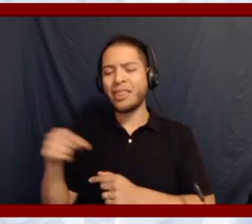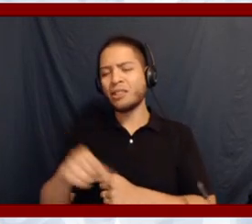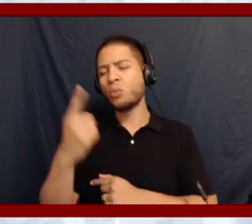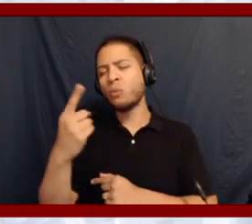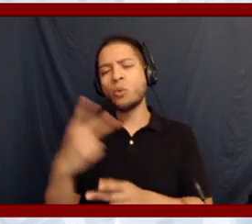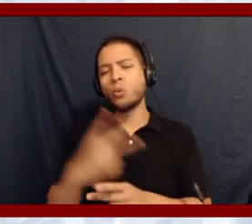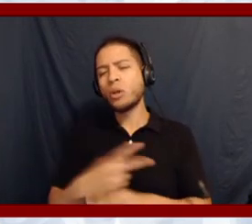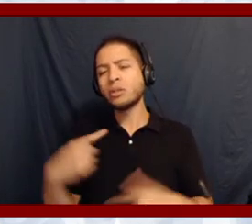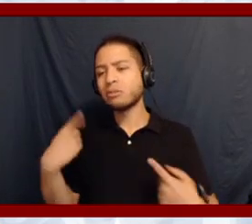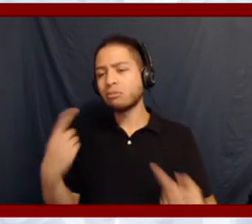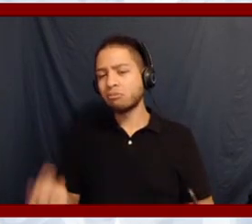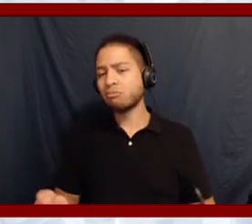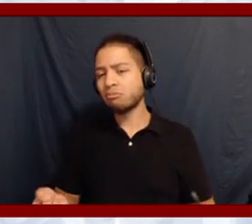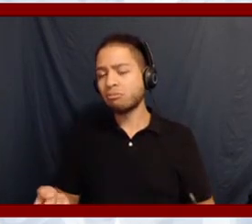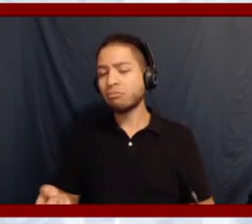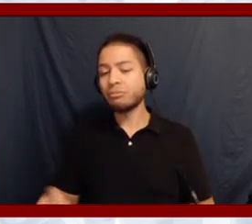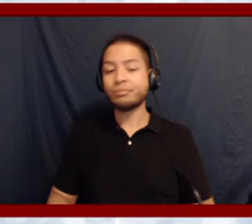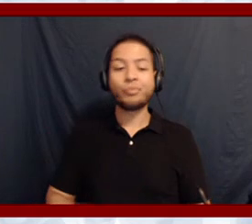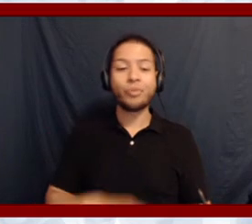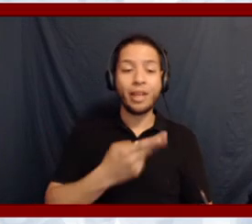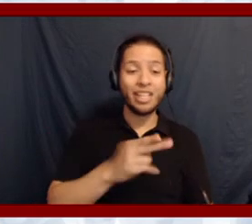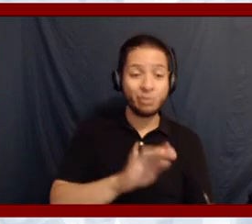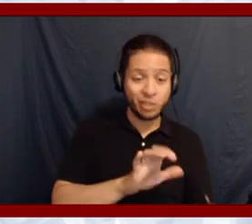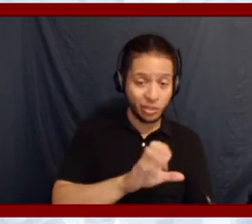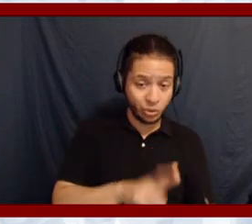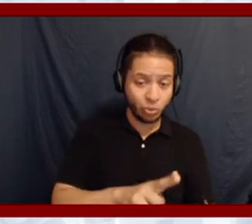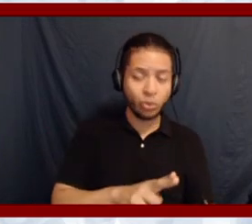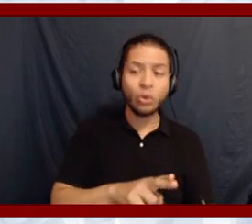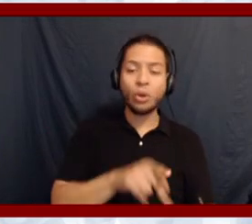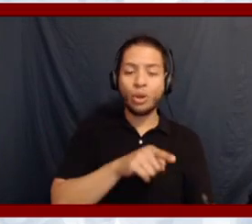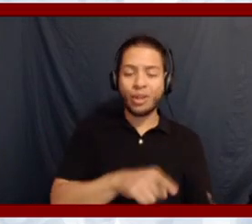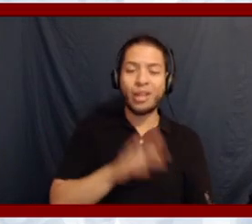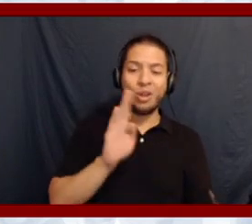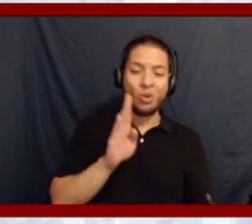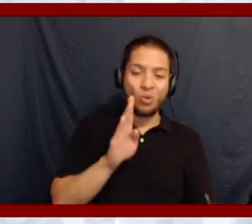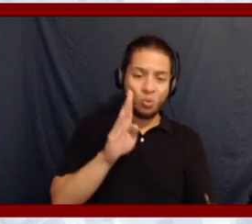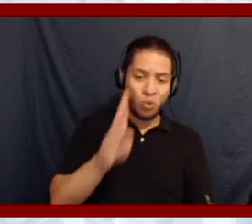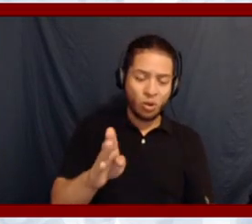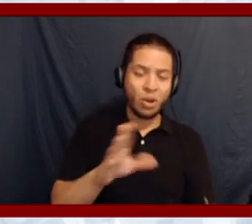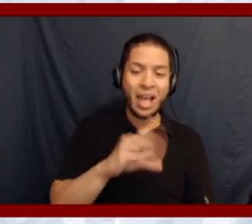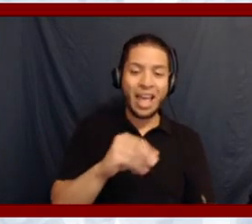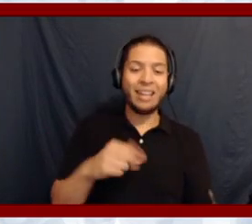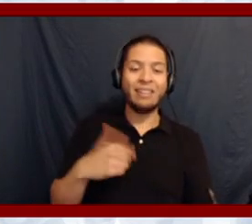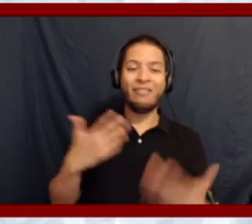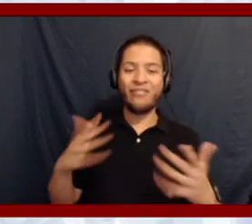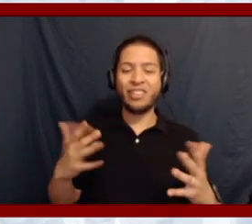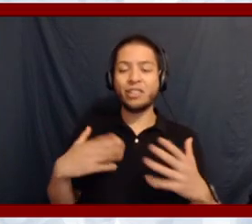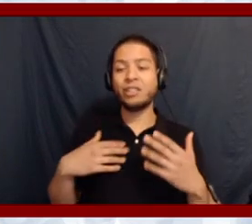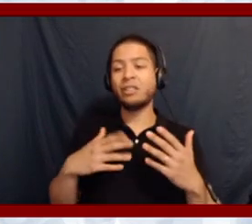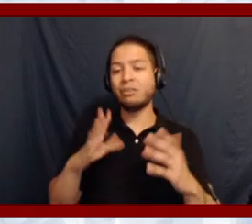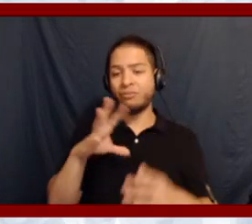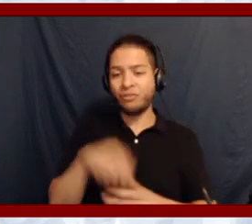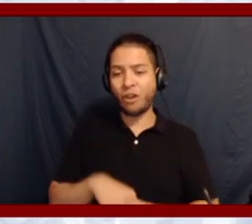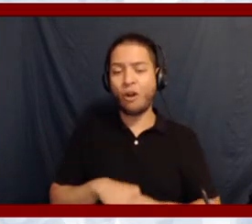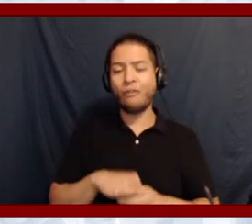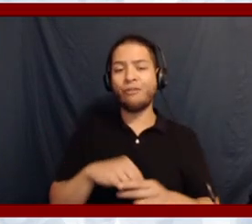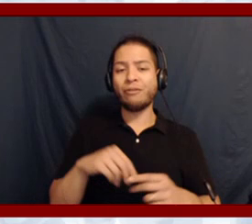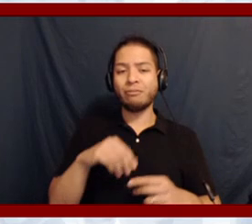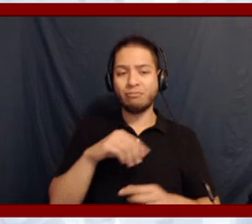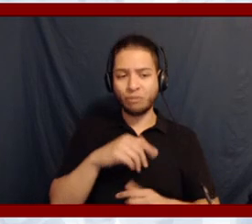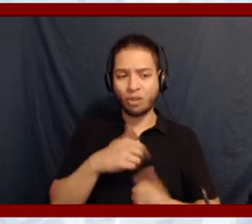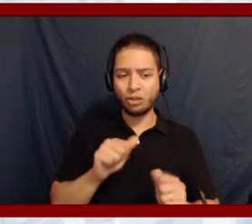The historically Black colleges and universities will and are playing a major role in helping us to address that. Thank